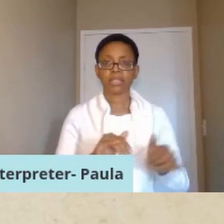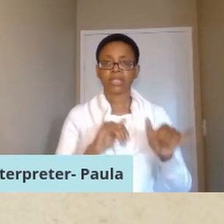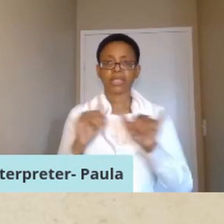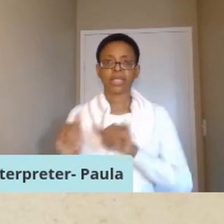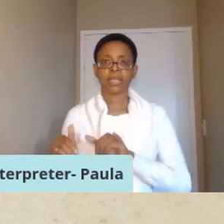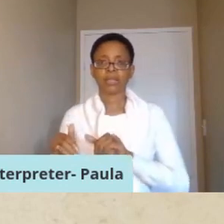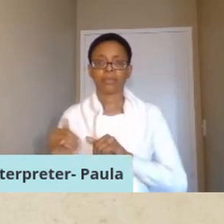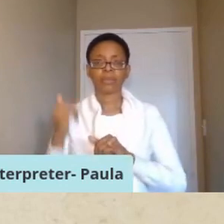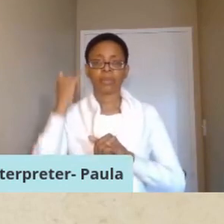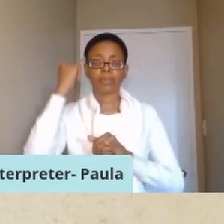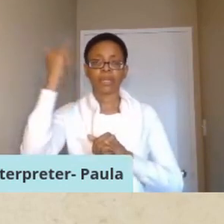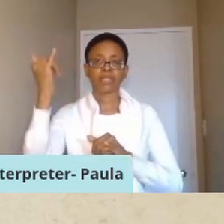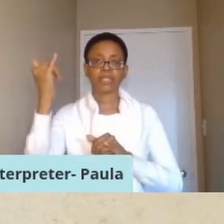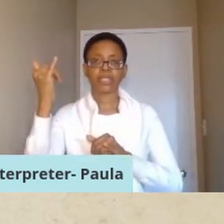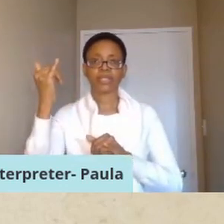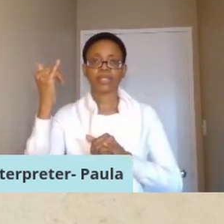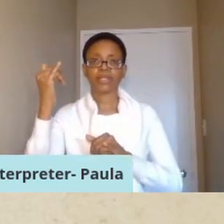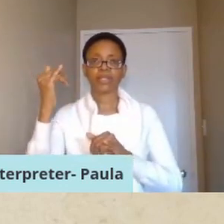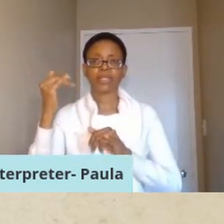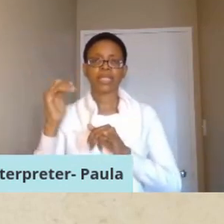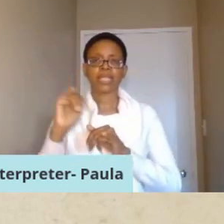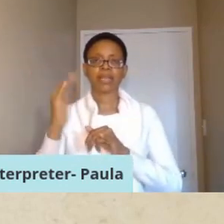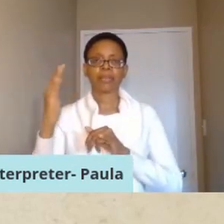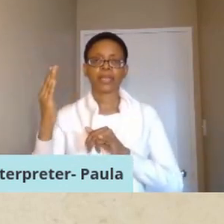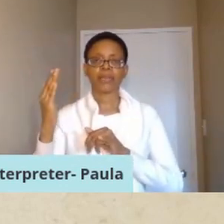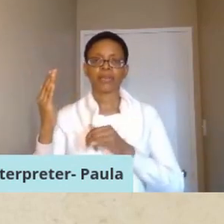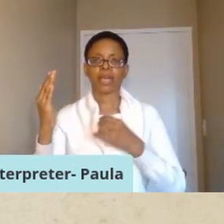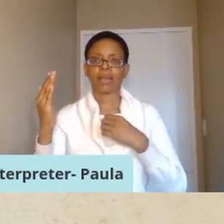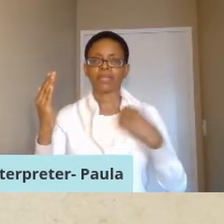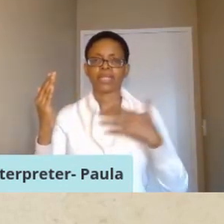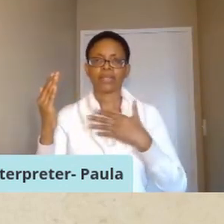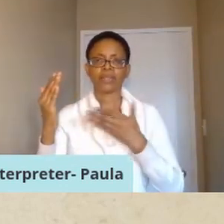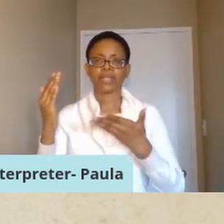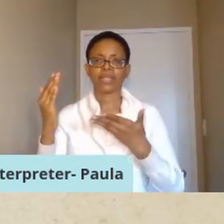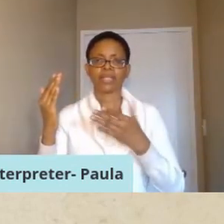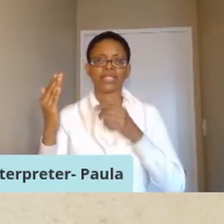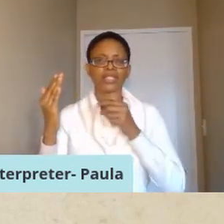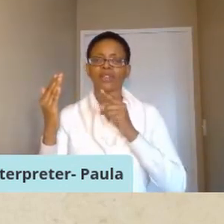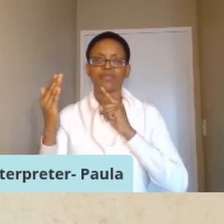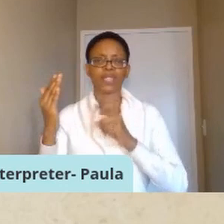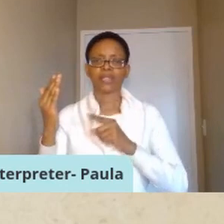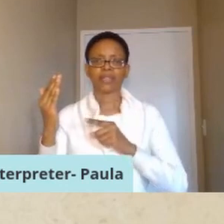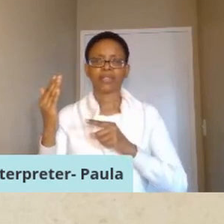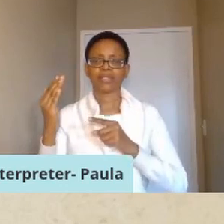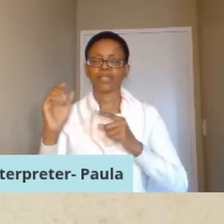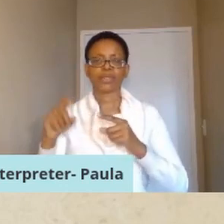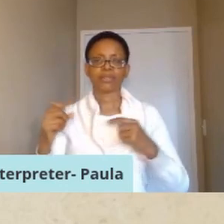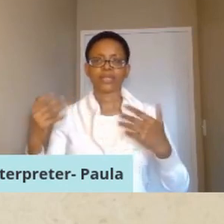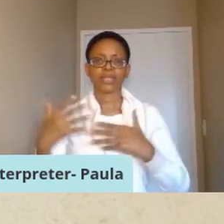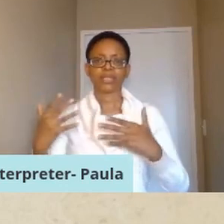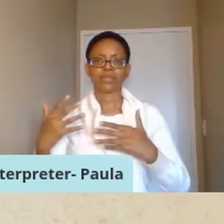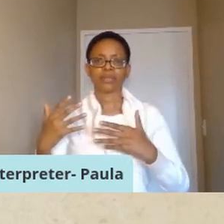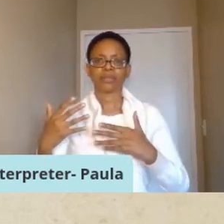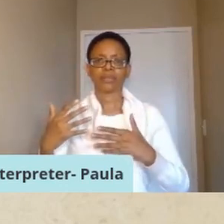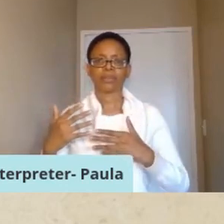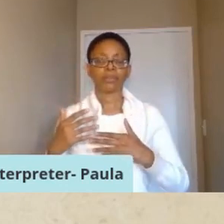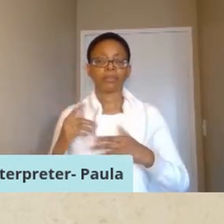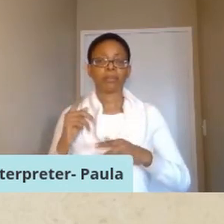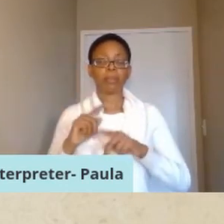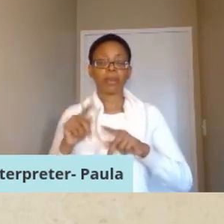faculty of imagination is not real and not to be feared. So whatever is coming to our mind because of that fear.